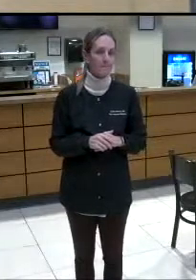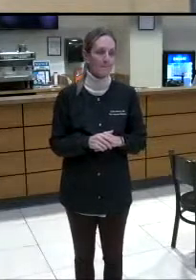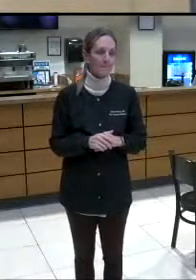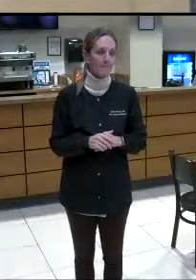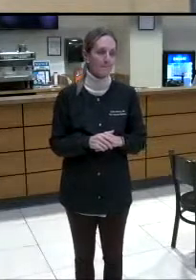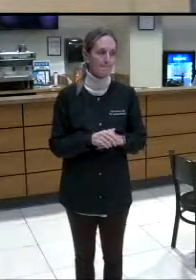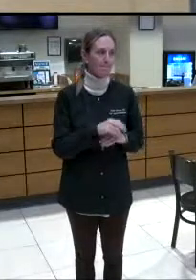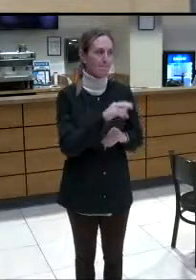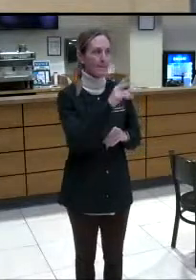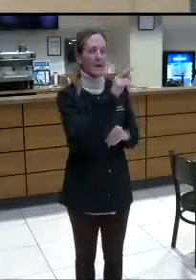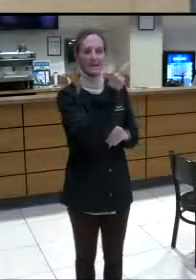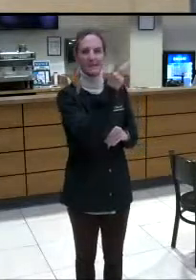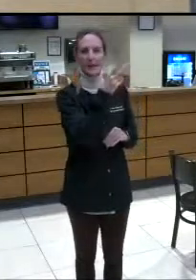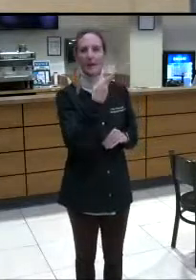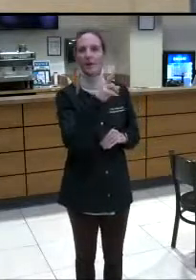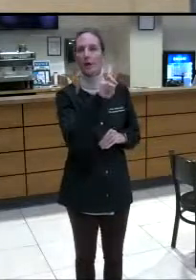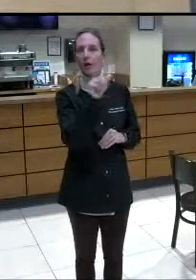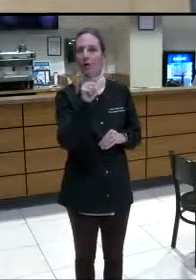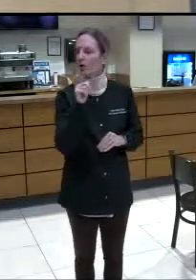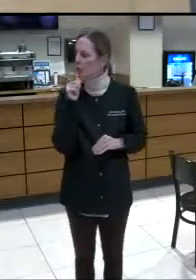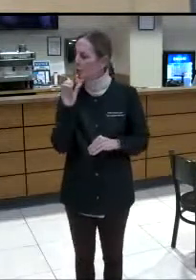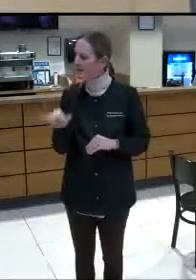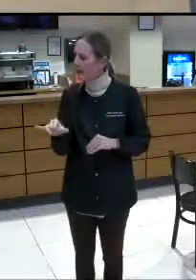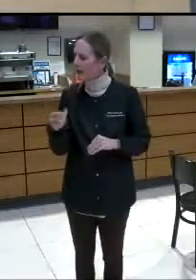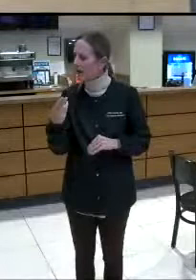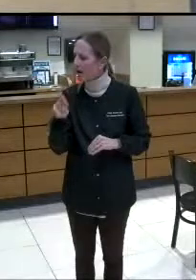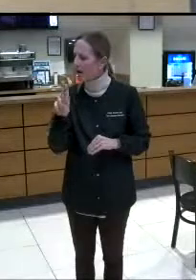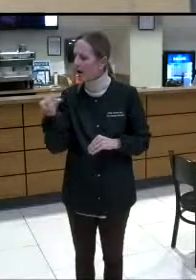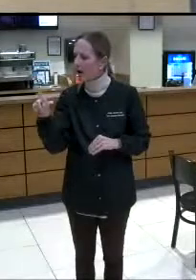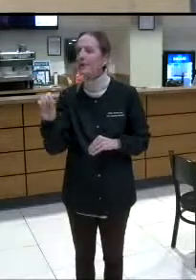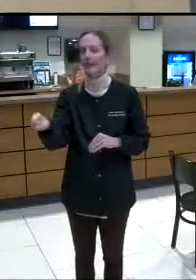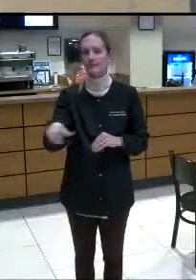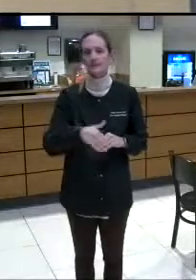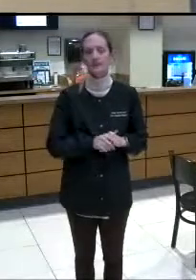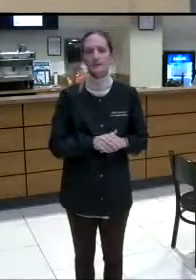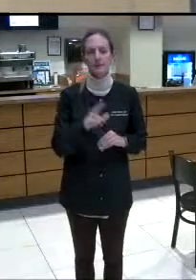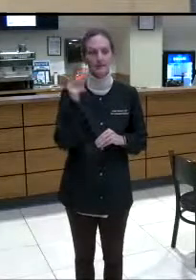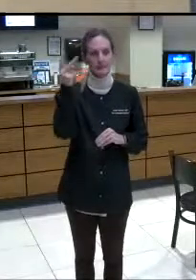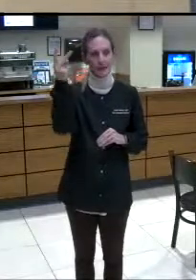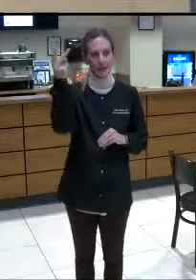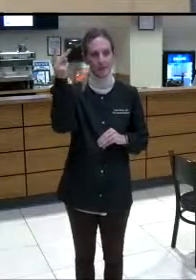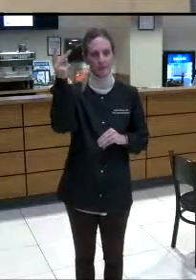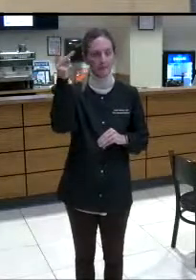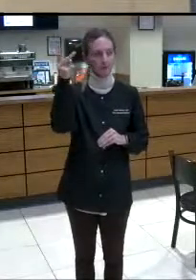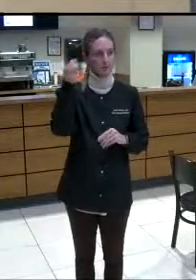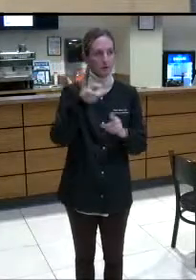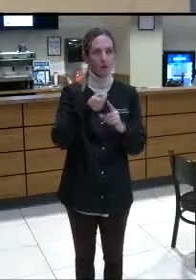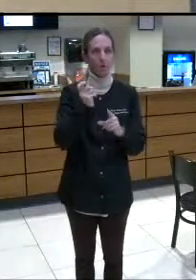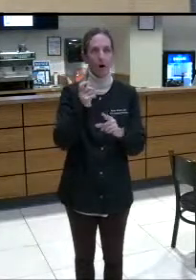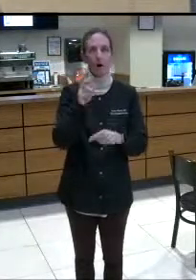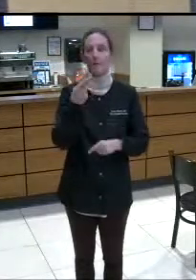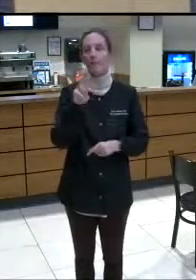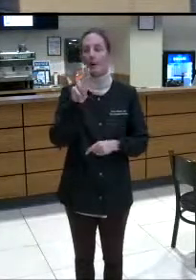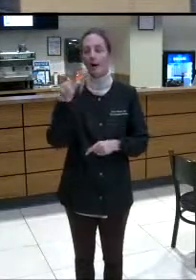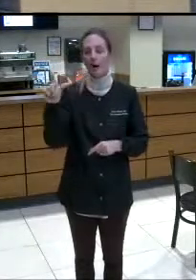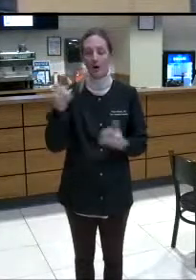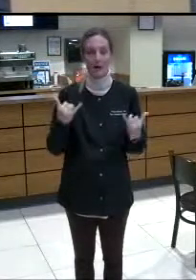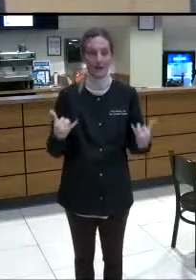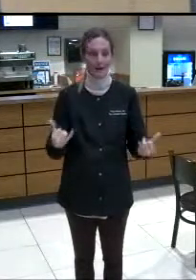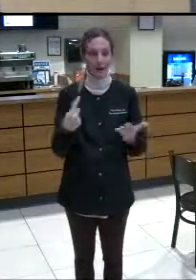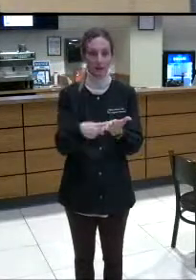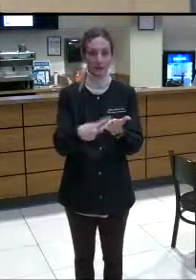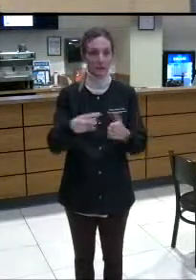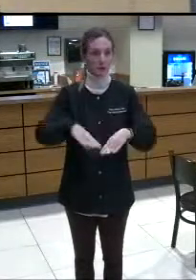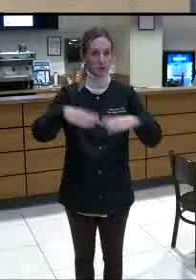I second. Okay, who was that? Ms. Hall? Okay, we have a second by Ms. Hall. The floor is open for a